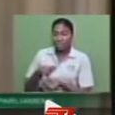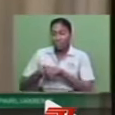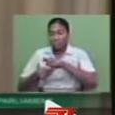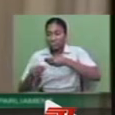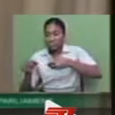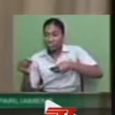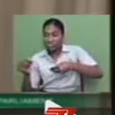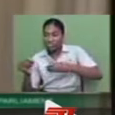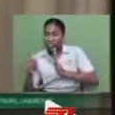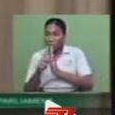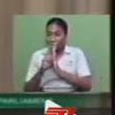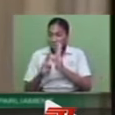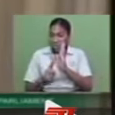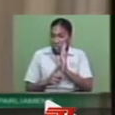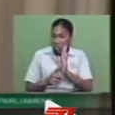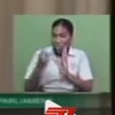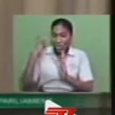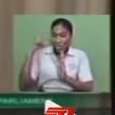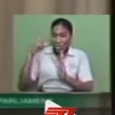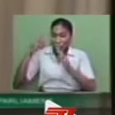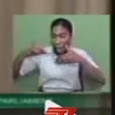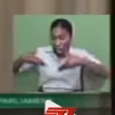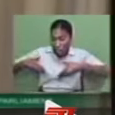registration for the rules.